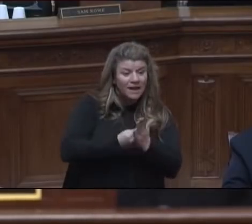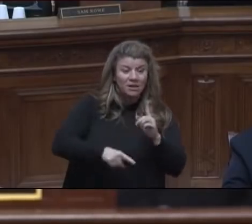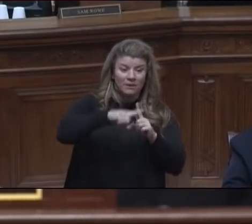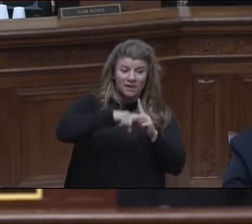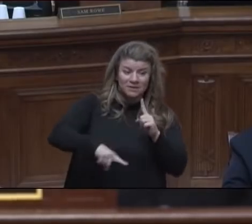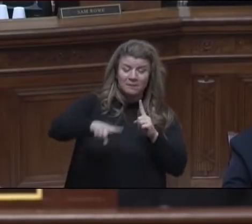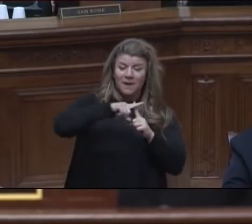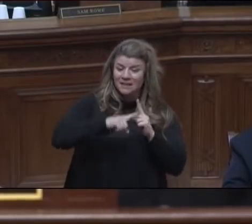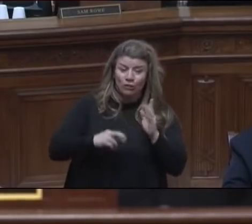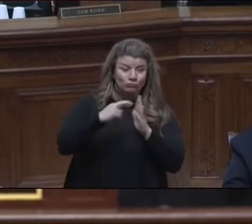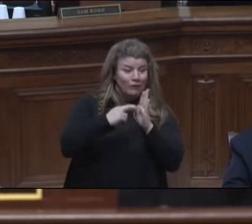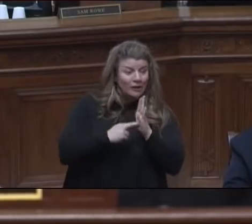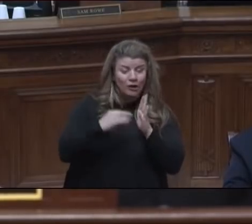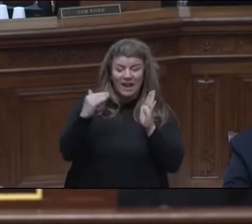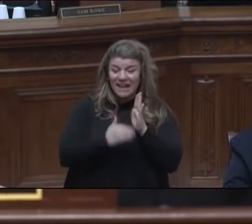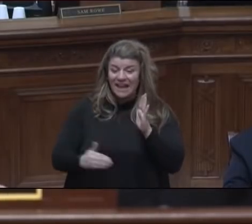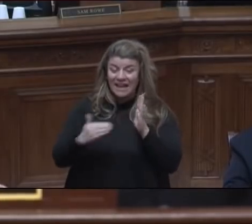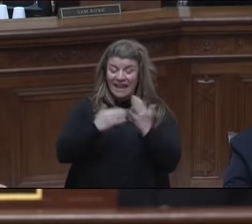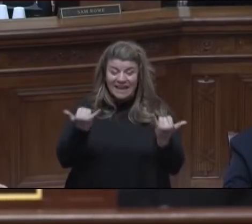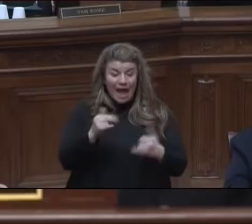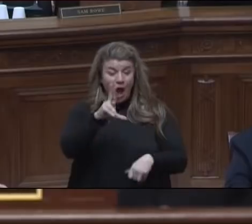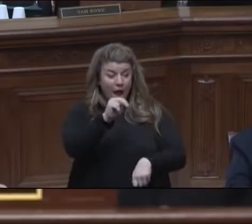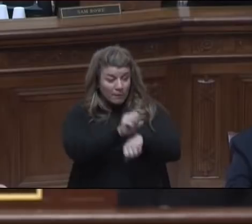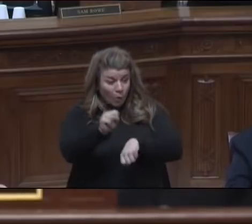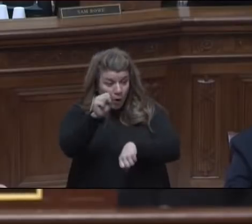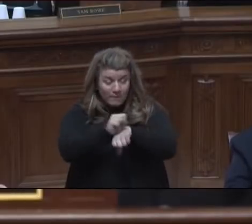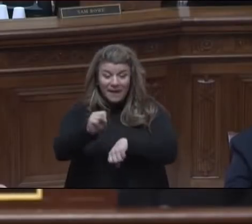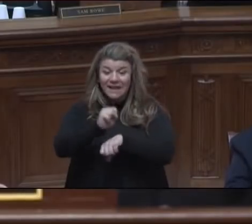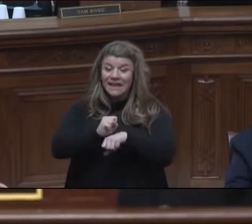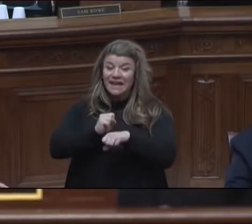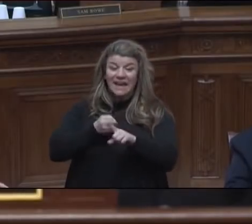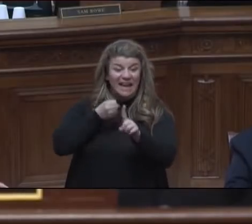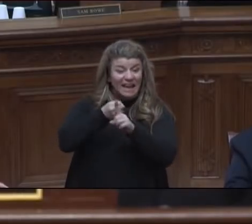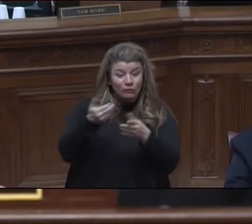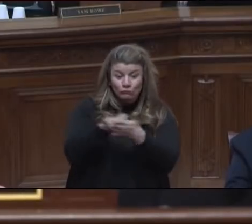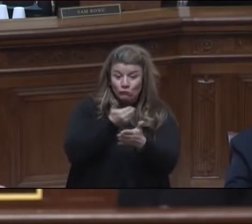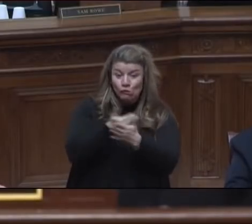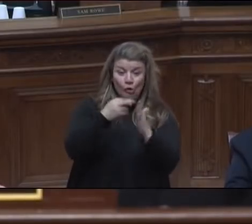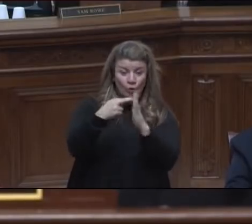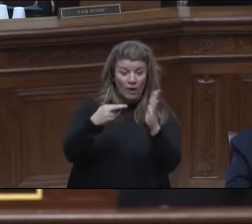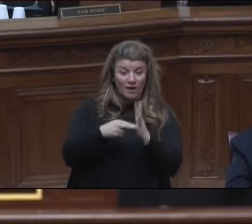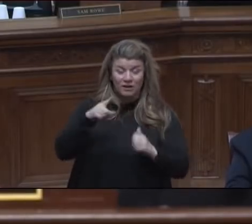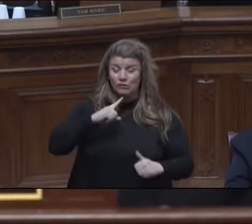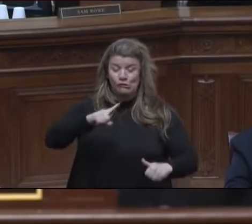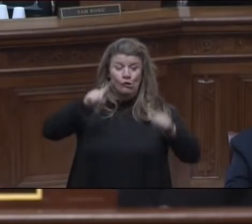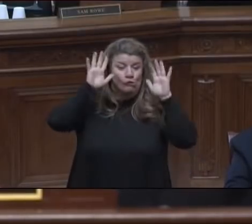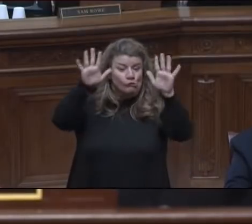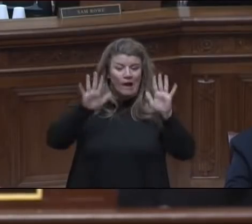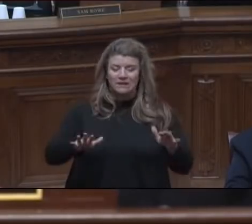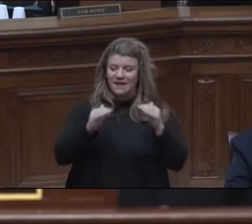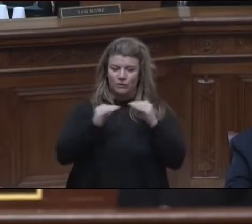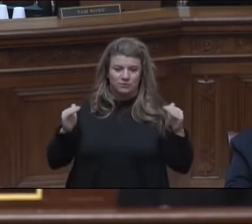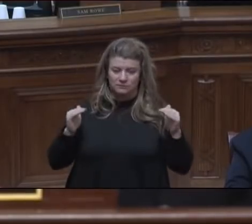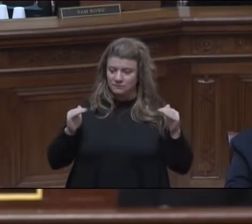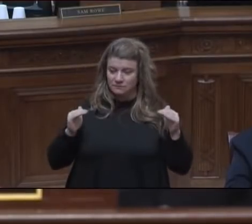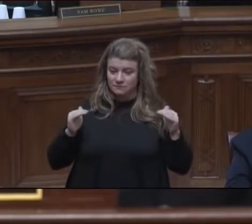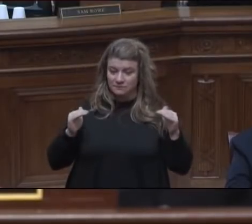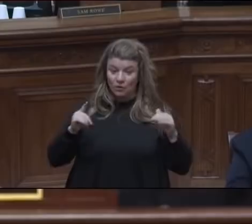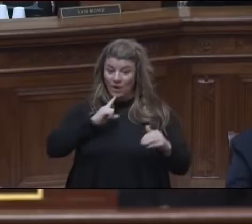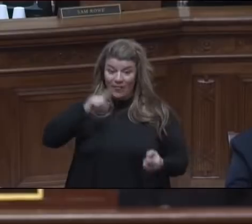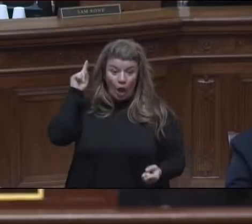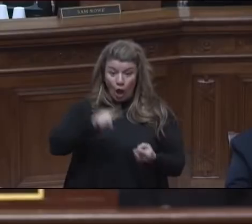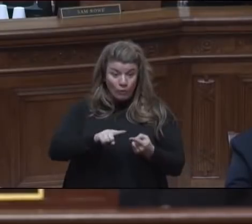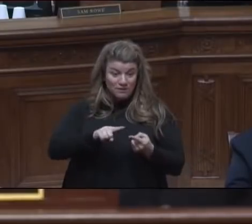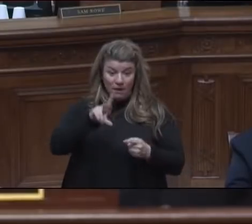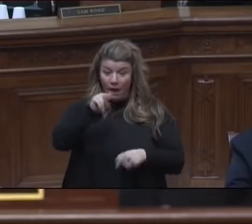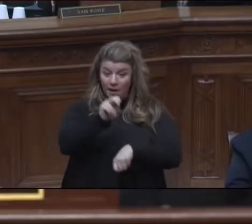record, record unemployment as far as the greatest levels of the lowest unemployment